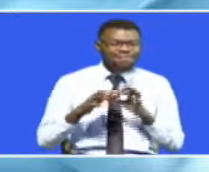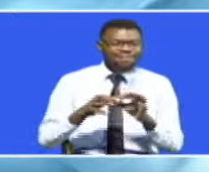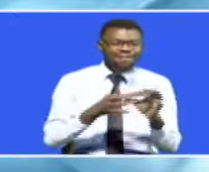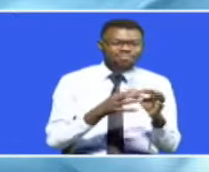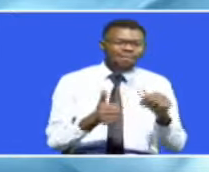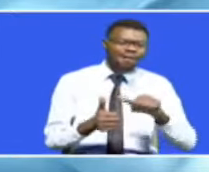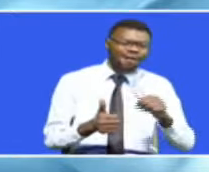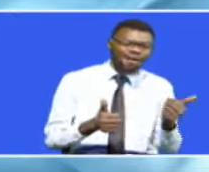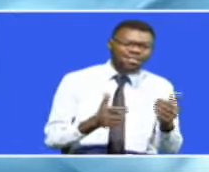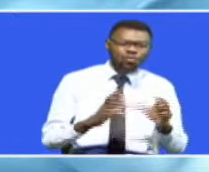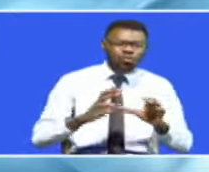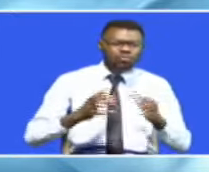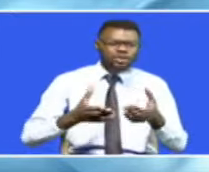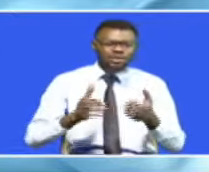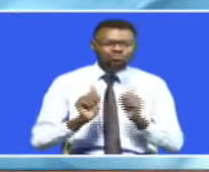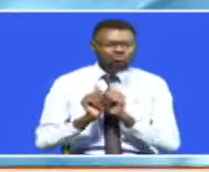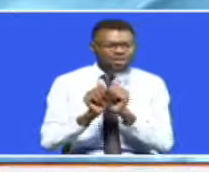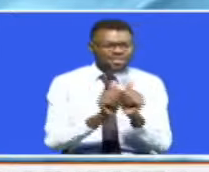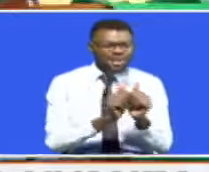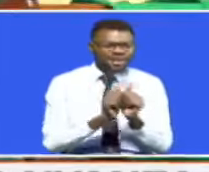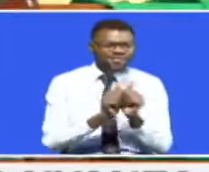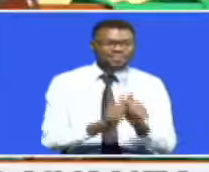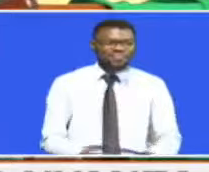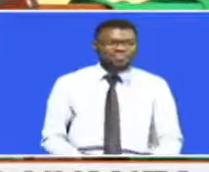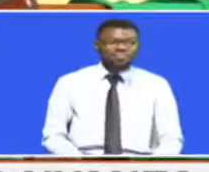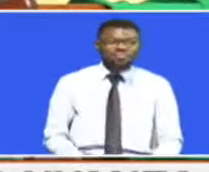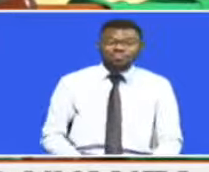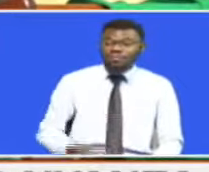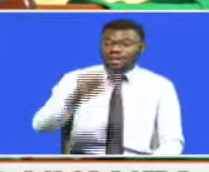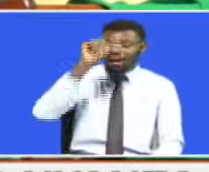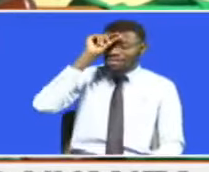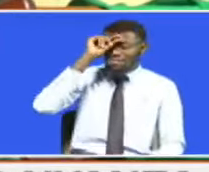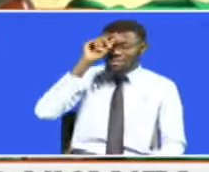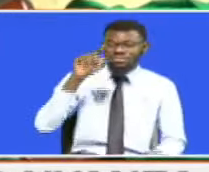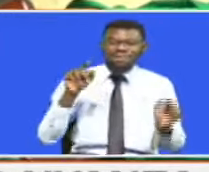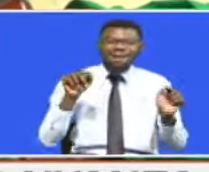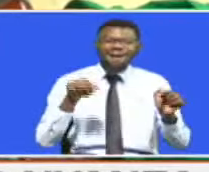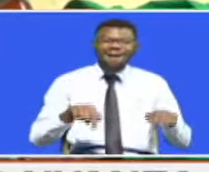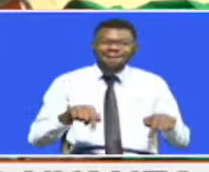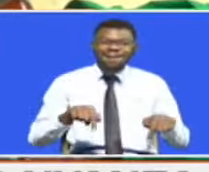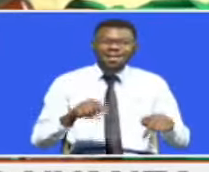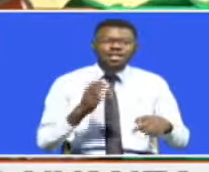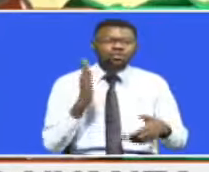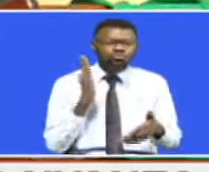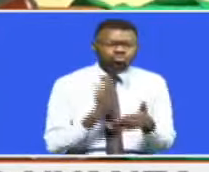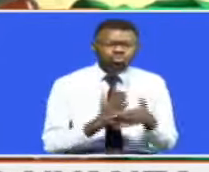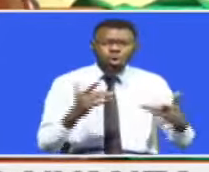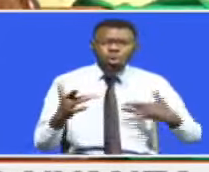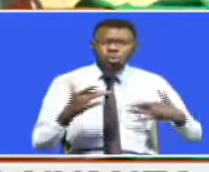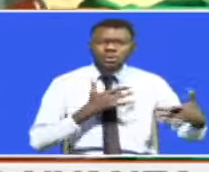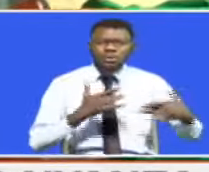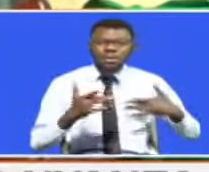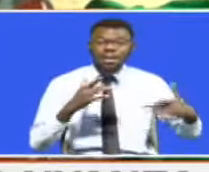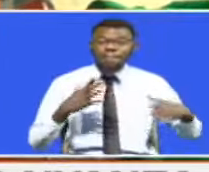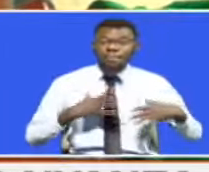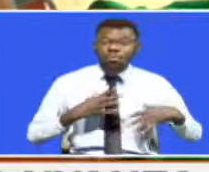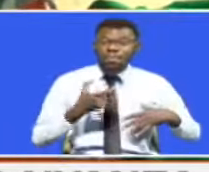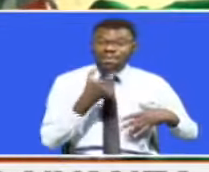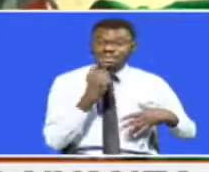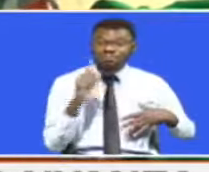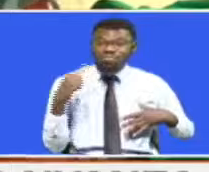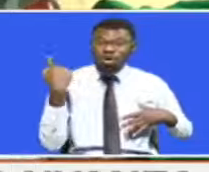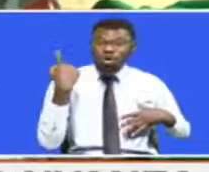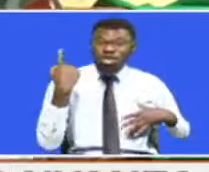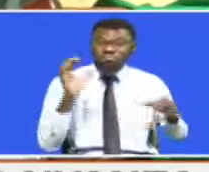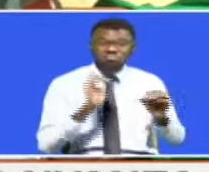other communities. This government is truly concerned about the plight, not just of Nyanza region, but